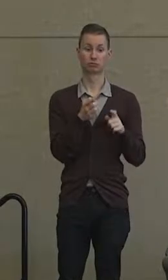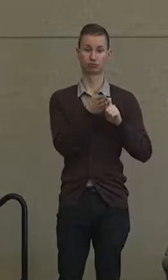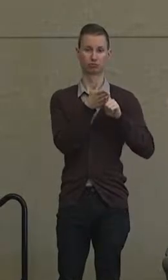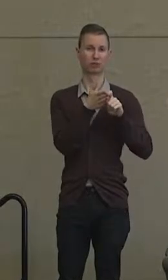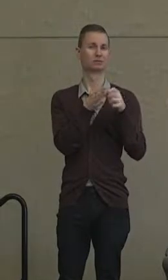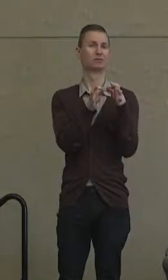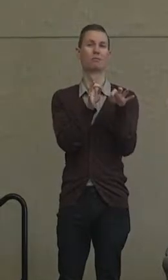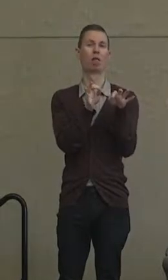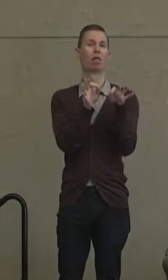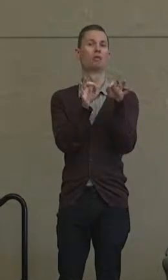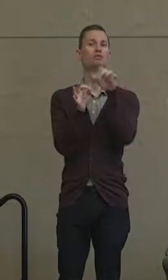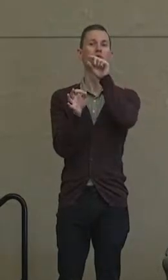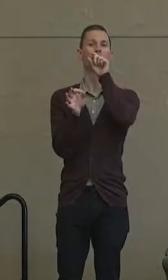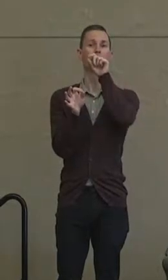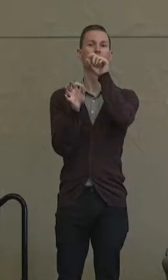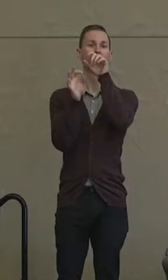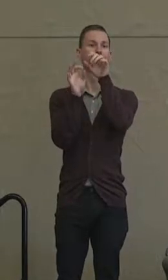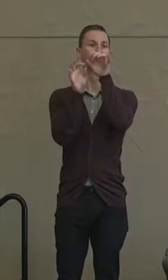a simple tweet,